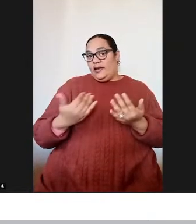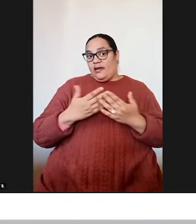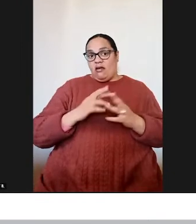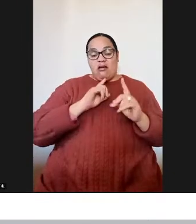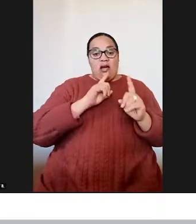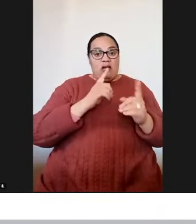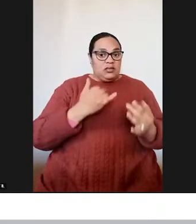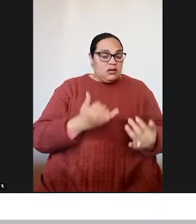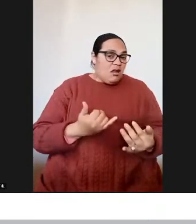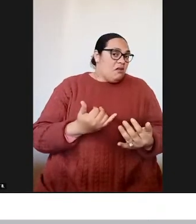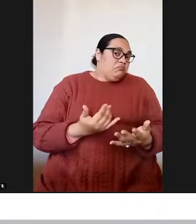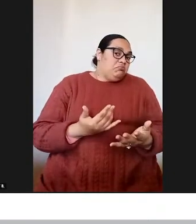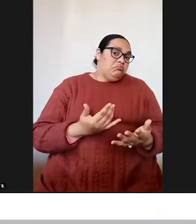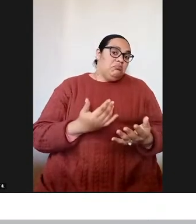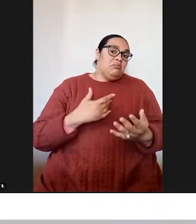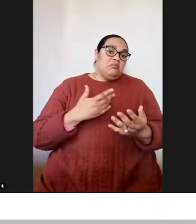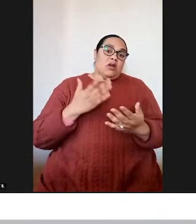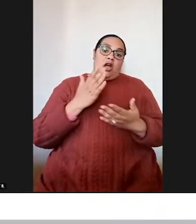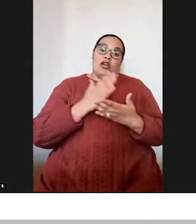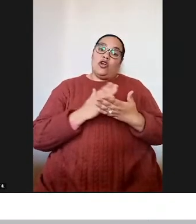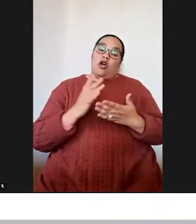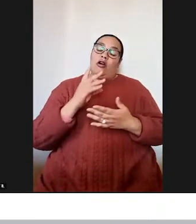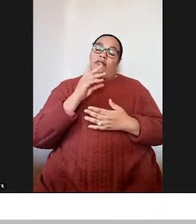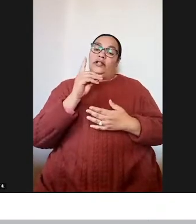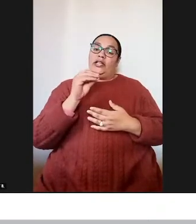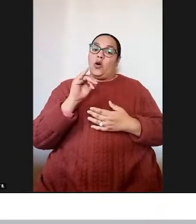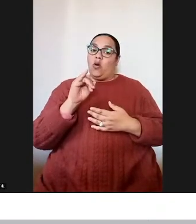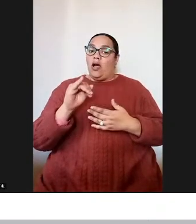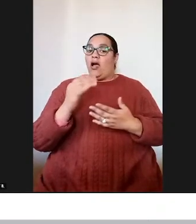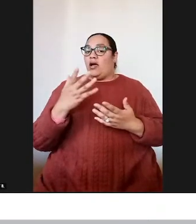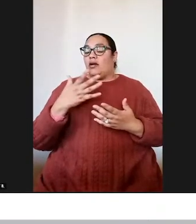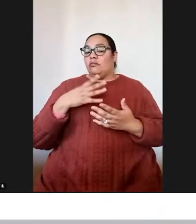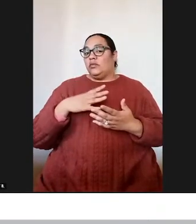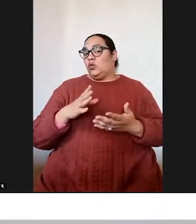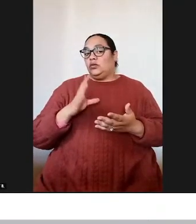respond on behalf of DOI, then I just want to.